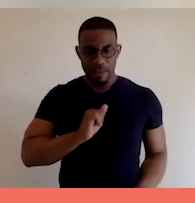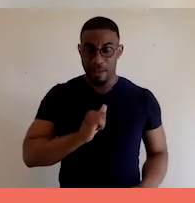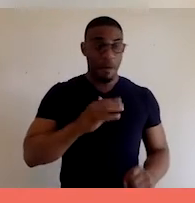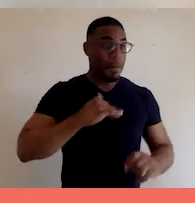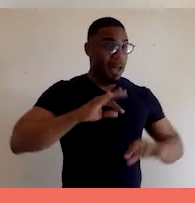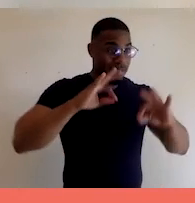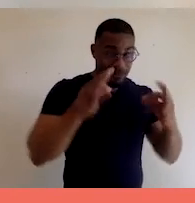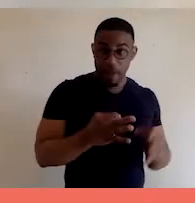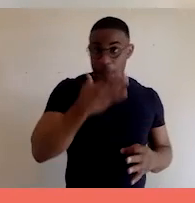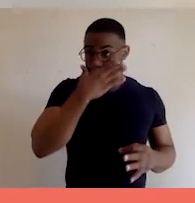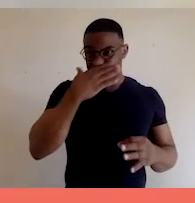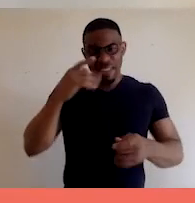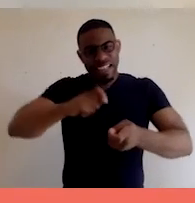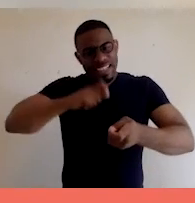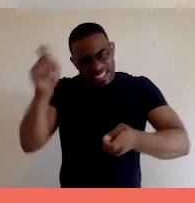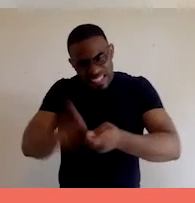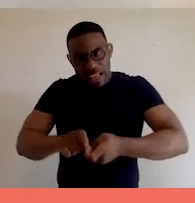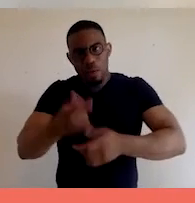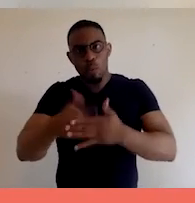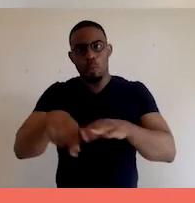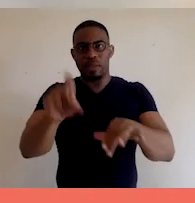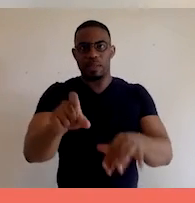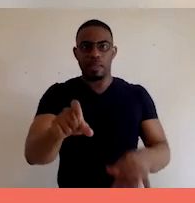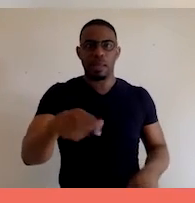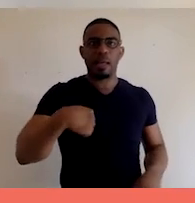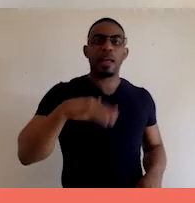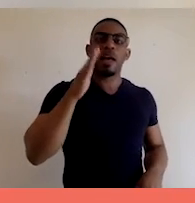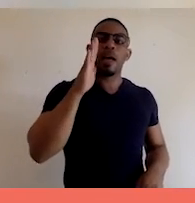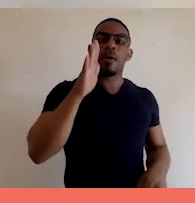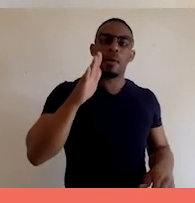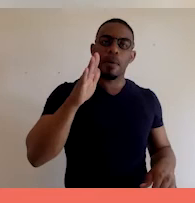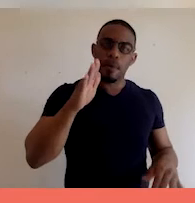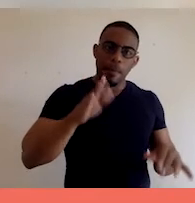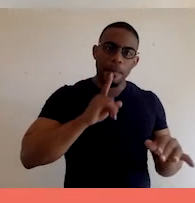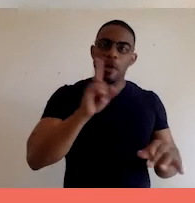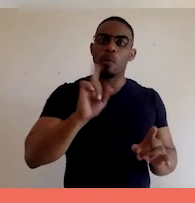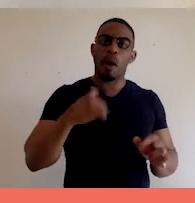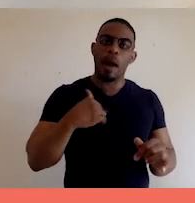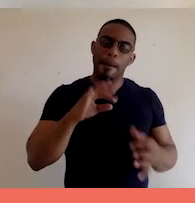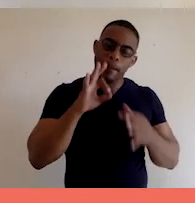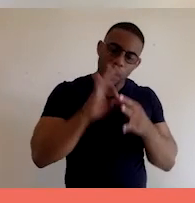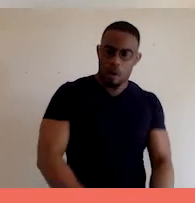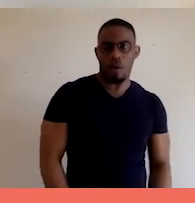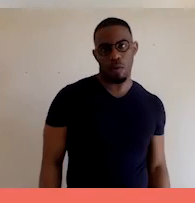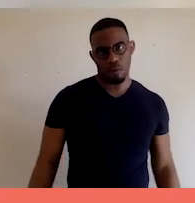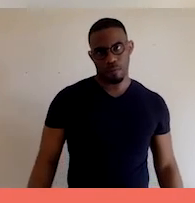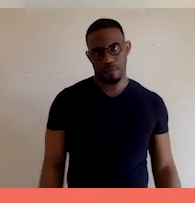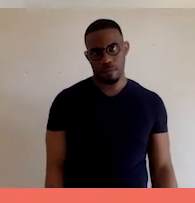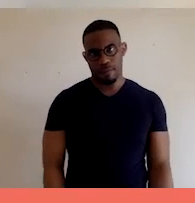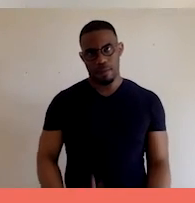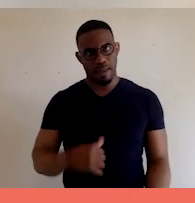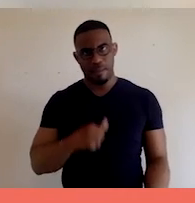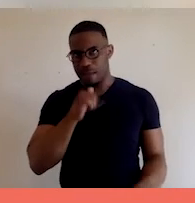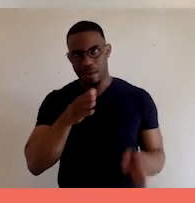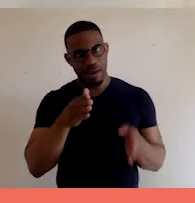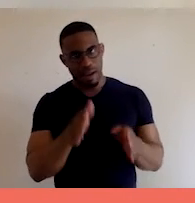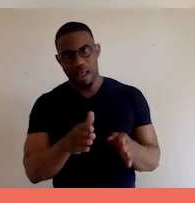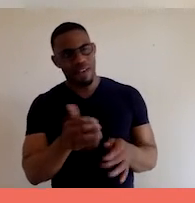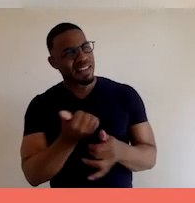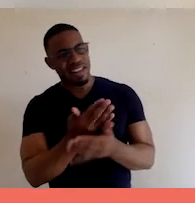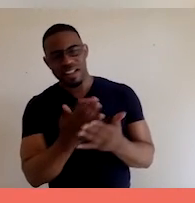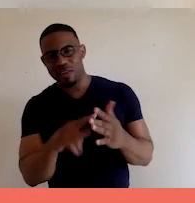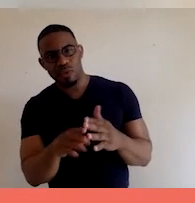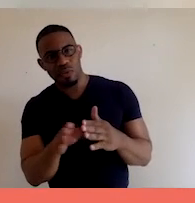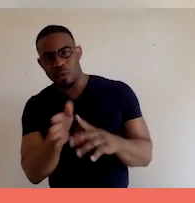my family exactly what we need. I'm going to be where I belong. I'm not going to allow anything